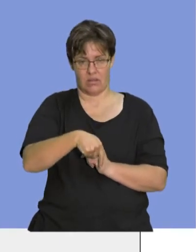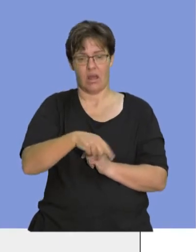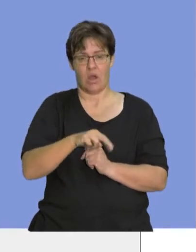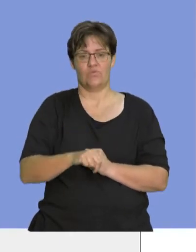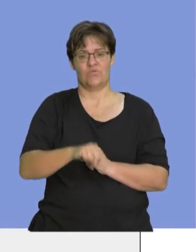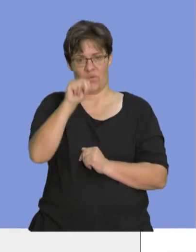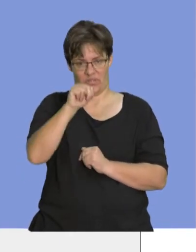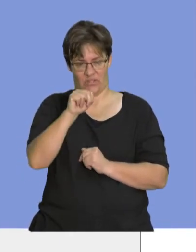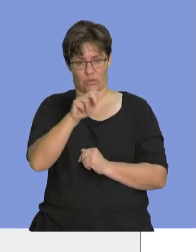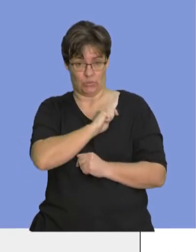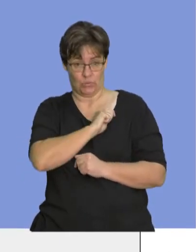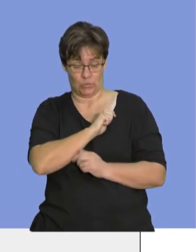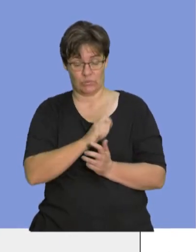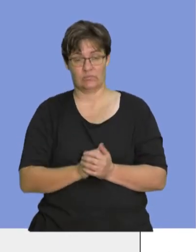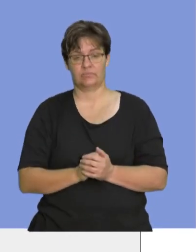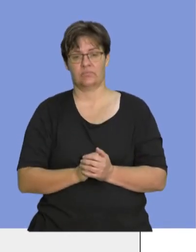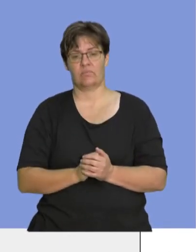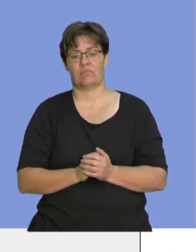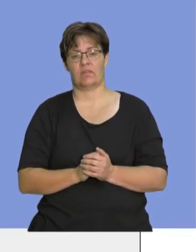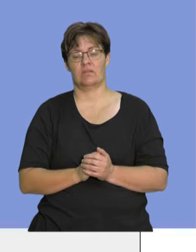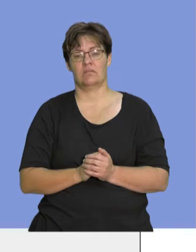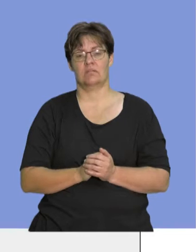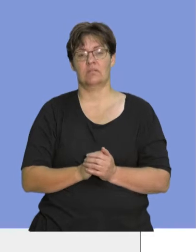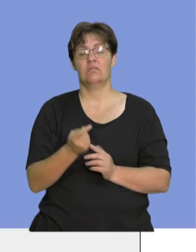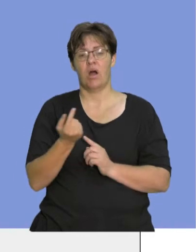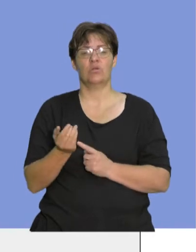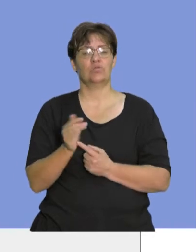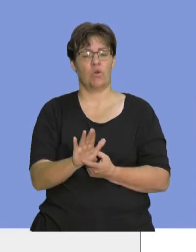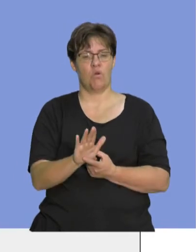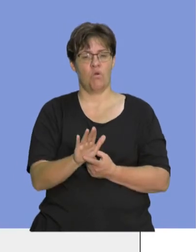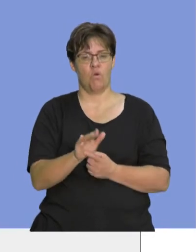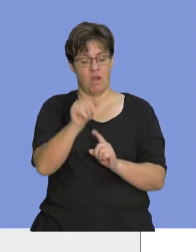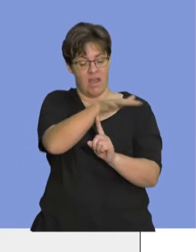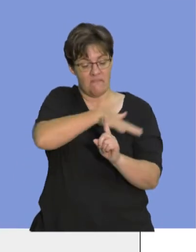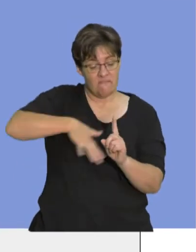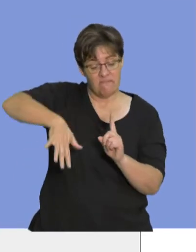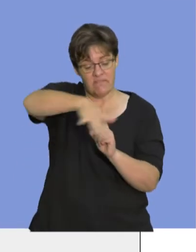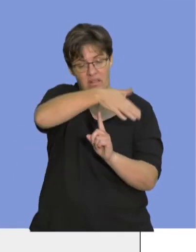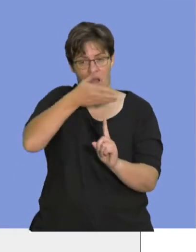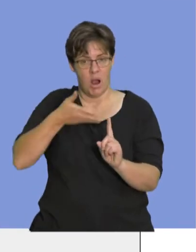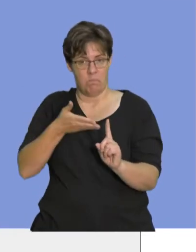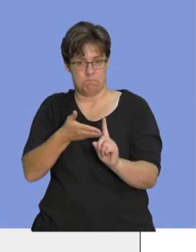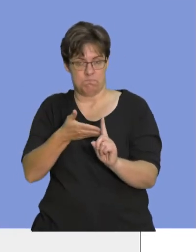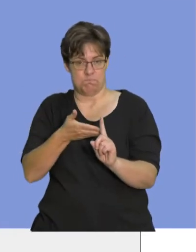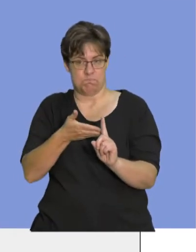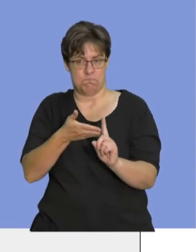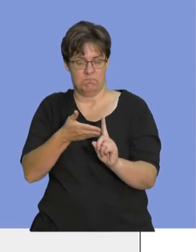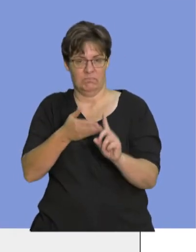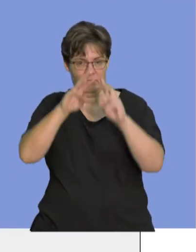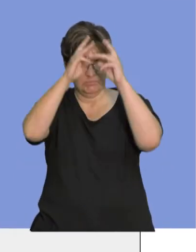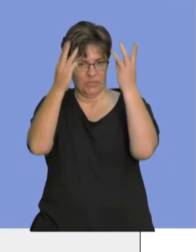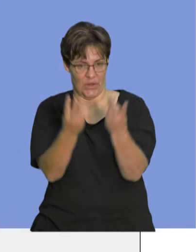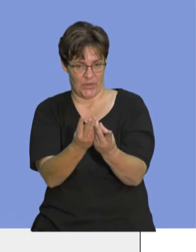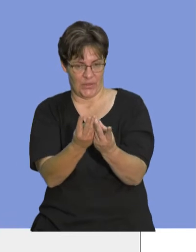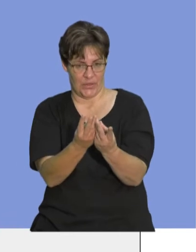North Pole, right? So what is happening here, we can even show the field that exists around the Earth's magnetic